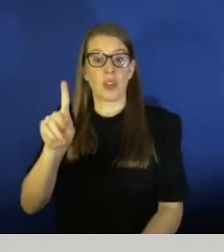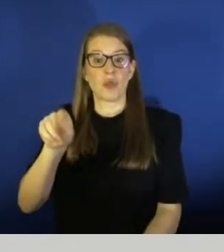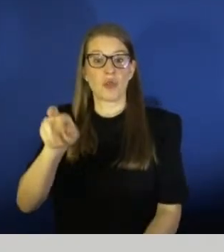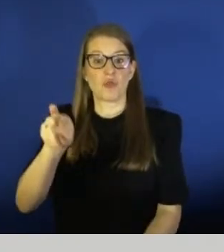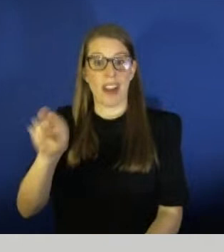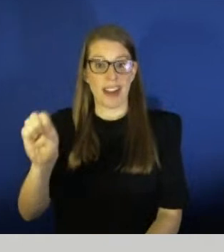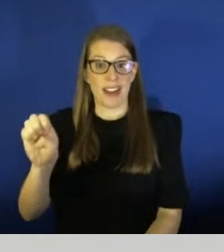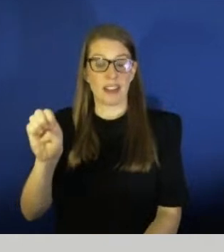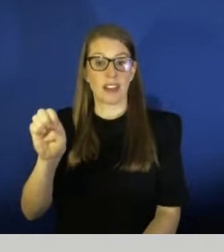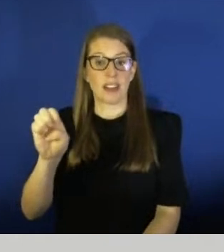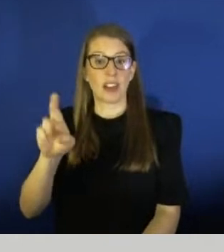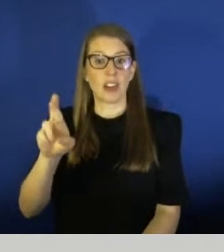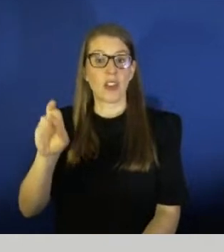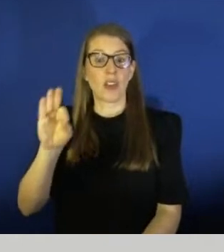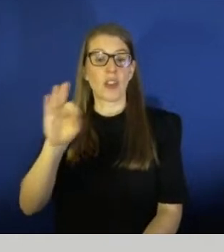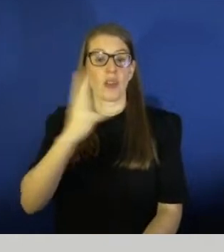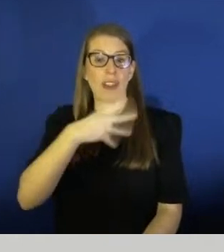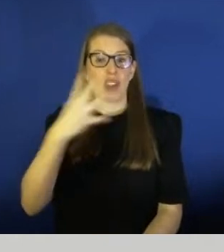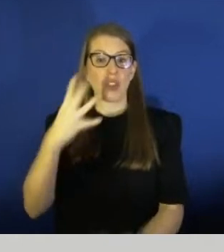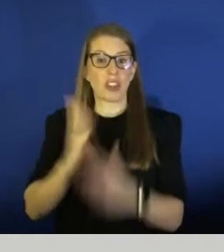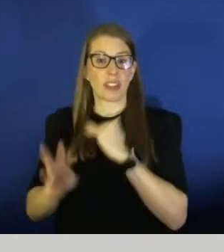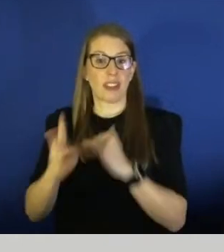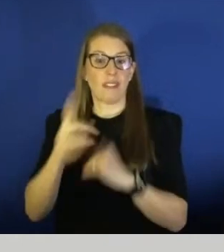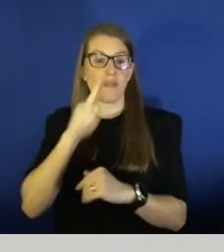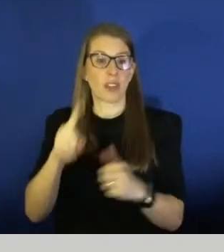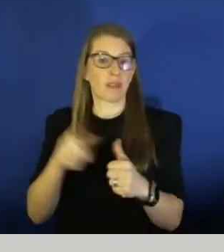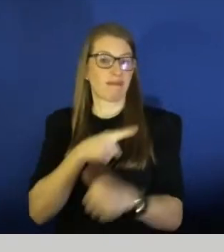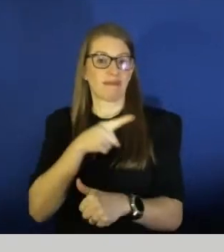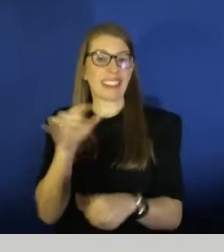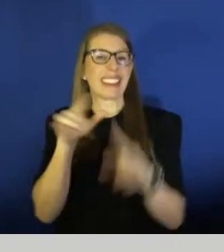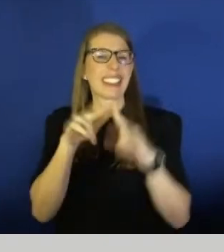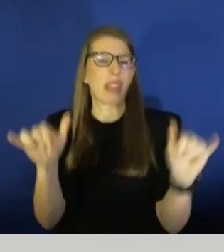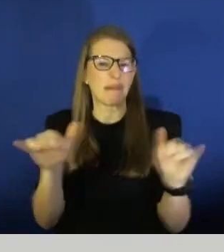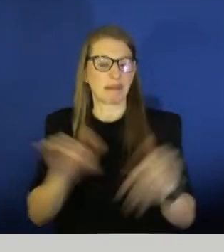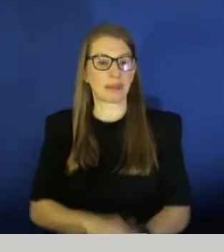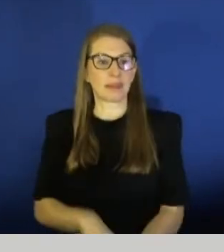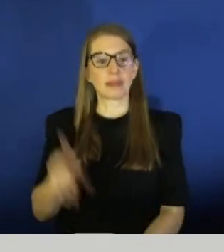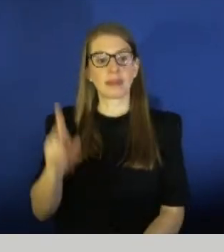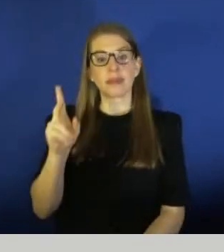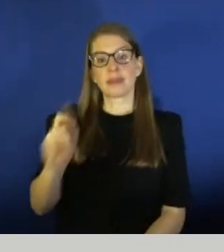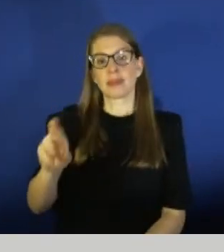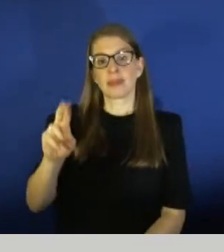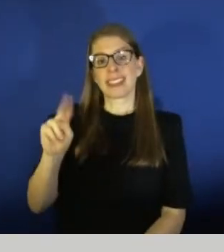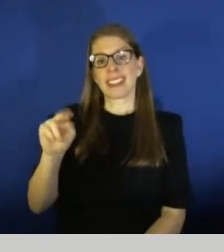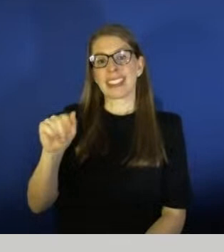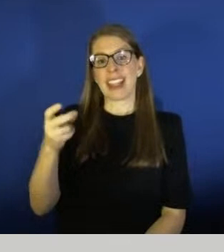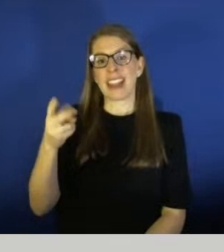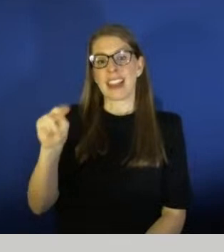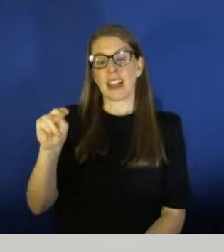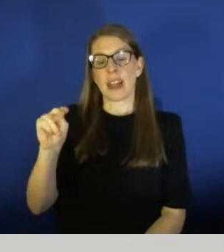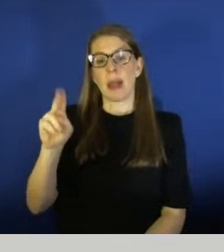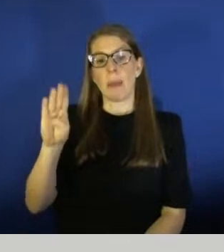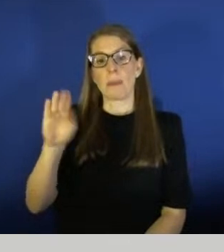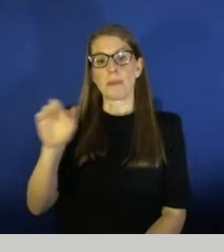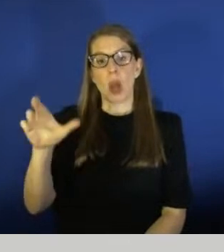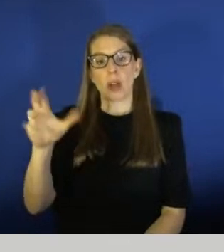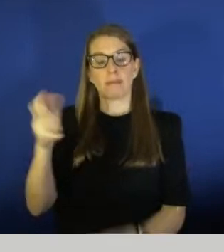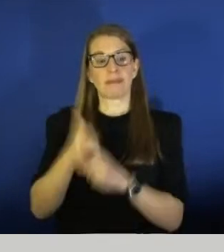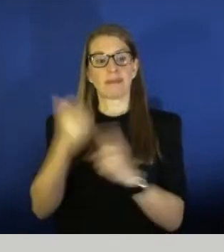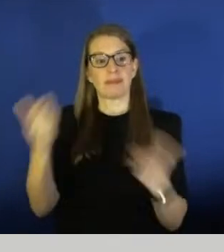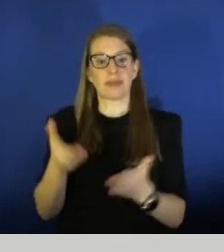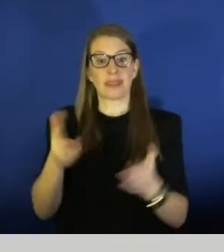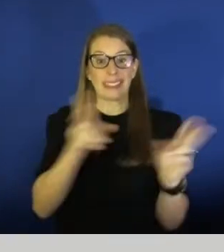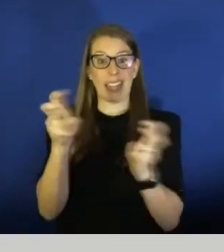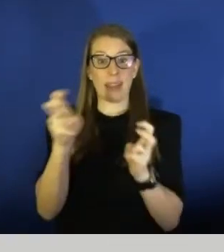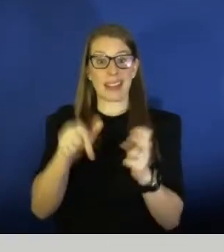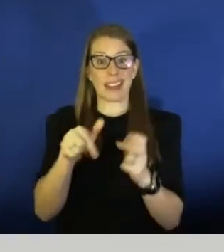time. At 8:15, Dr. Nathan Bahr is with us today. He will join us with our COVID count. But first, our topic this morning, it's not